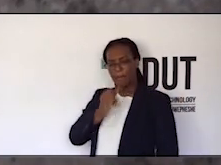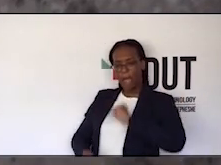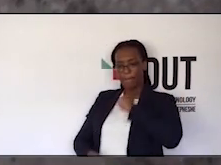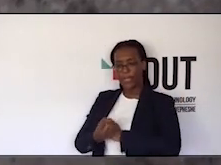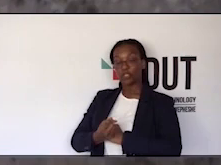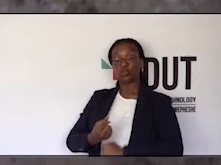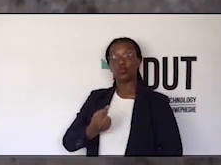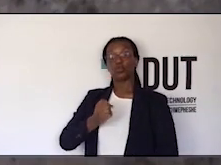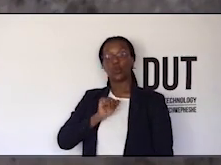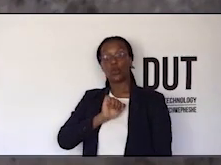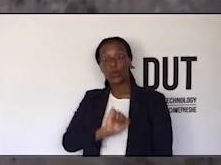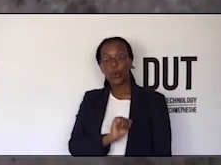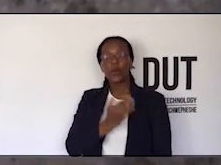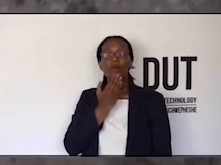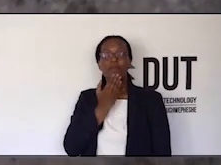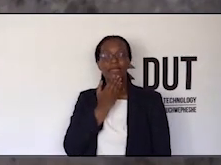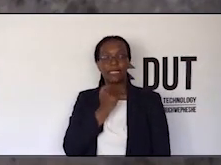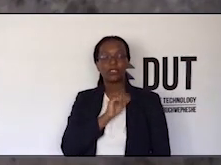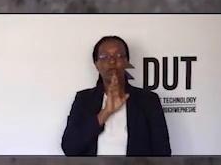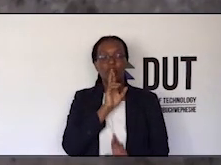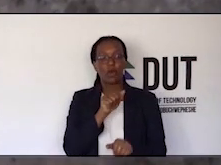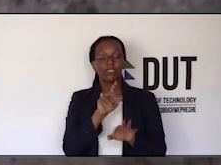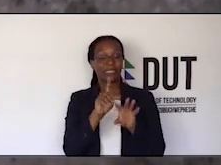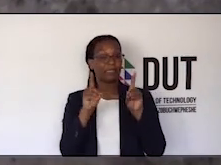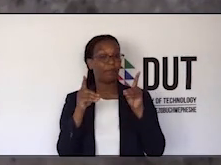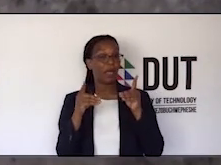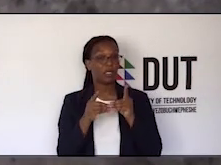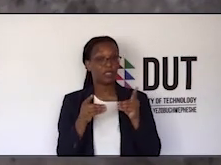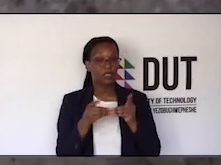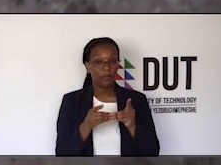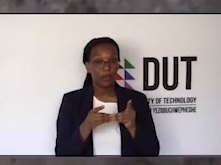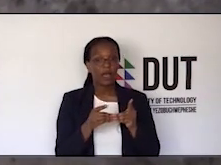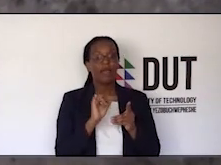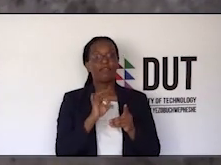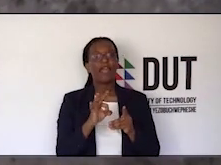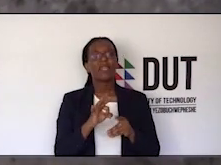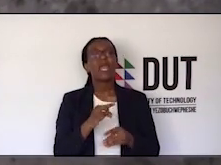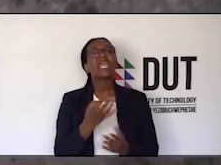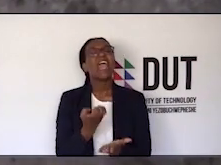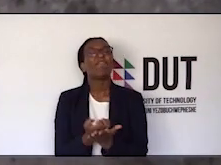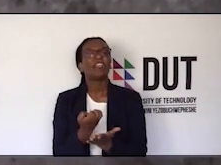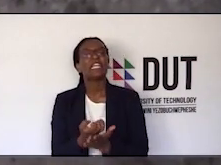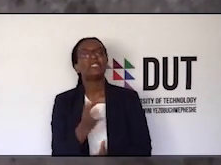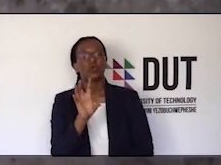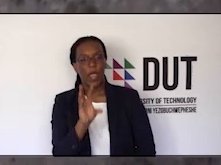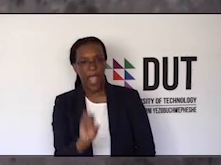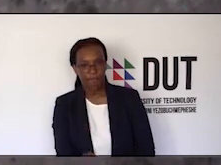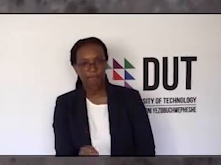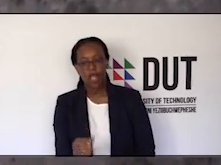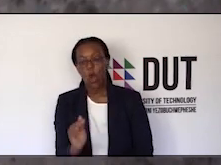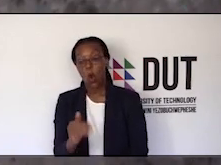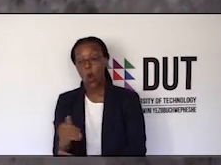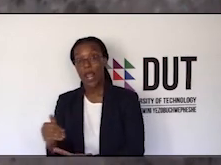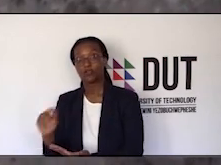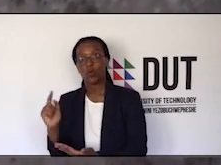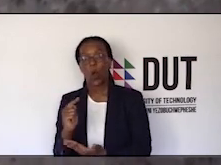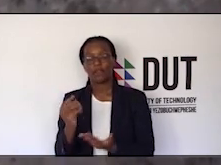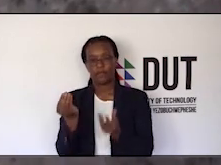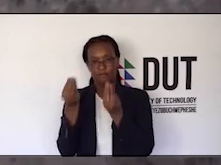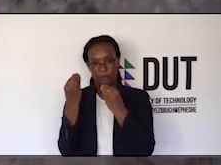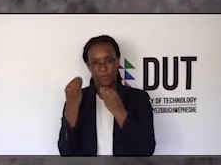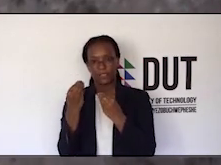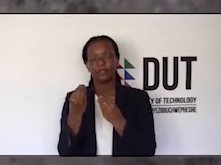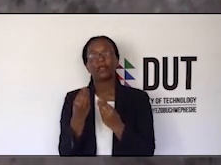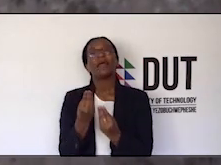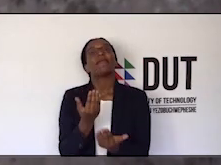Protection Services Department with necessary information so that the matter